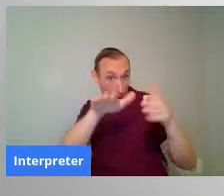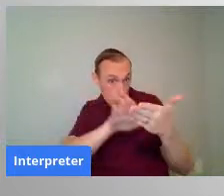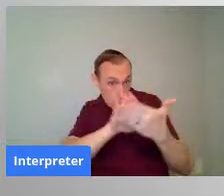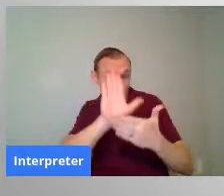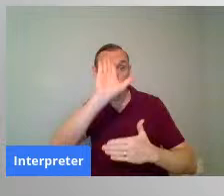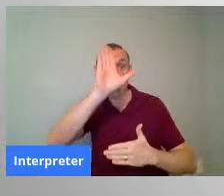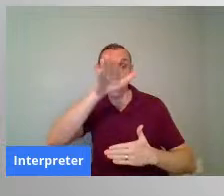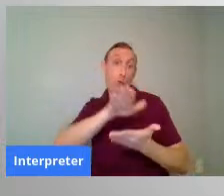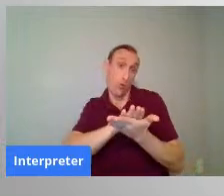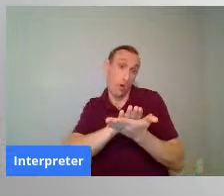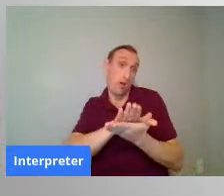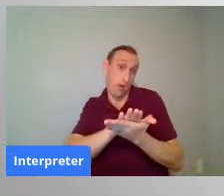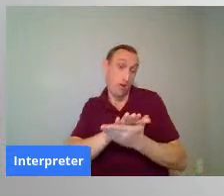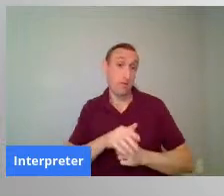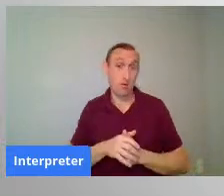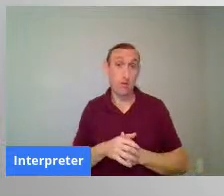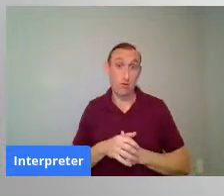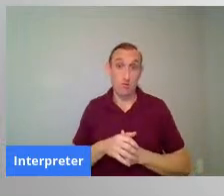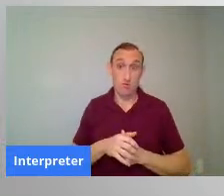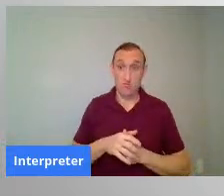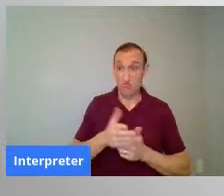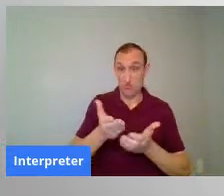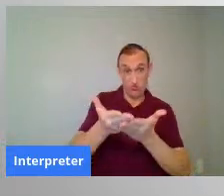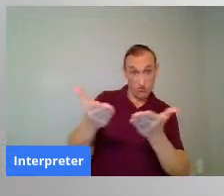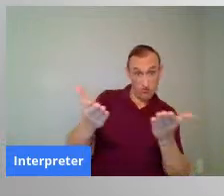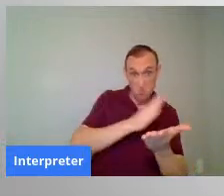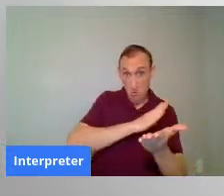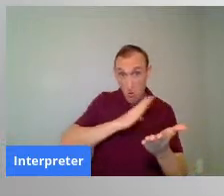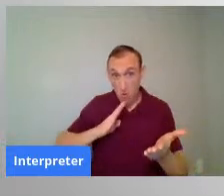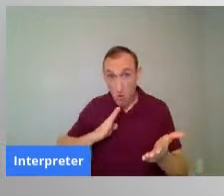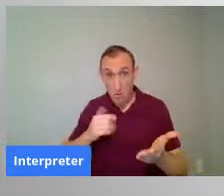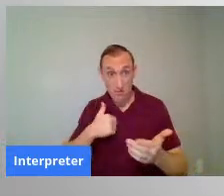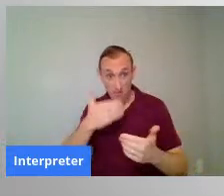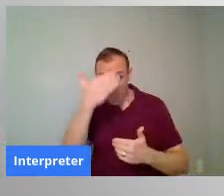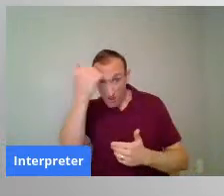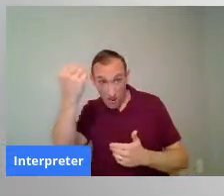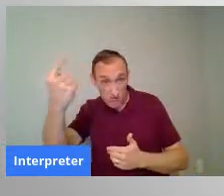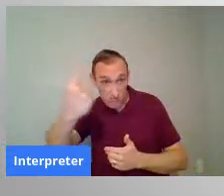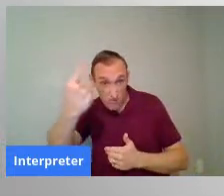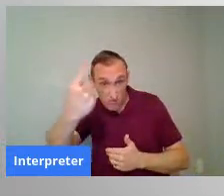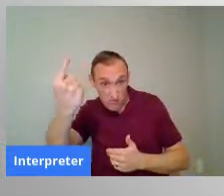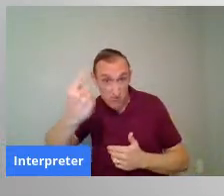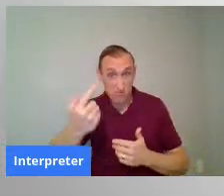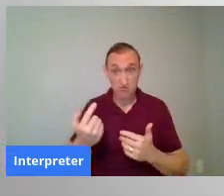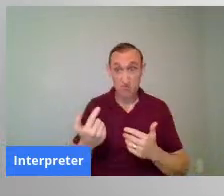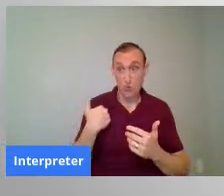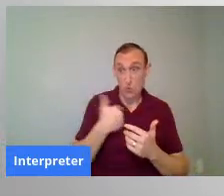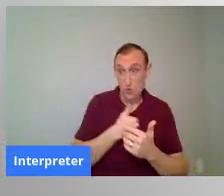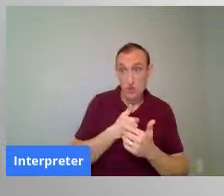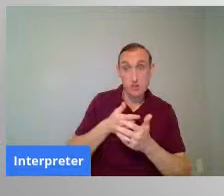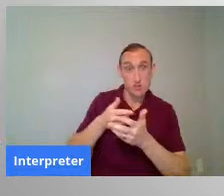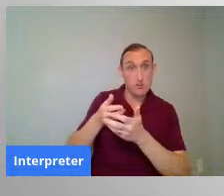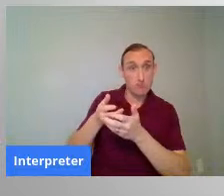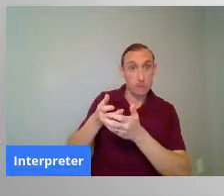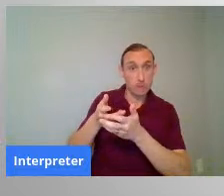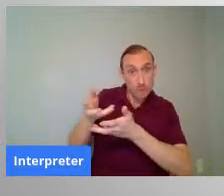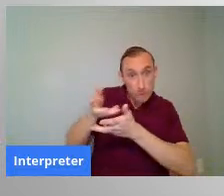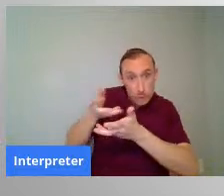on cabinet, if there's something I have omitted, not said. We are working with community groups. We're working with,